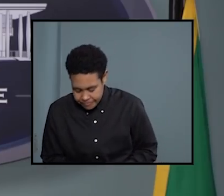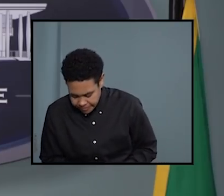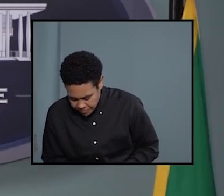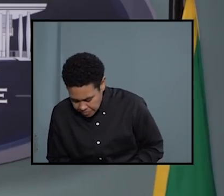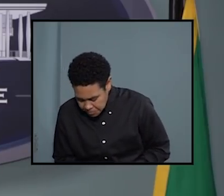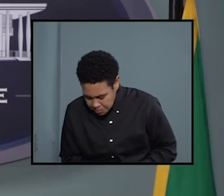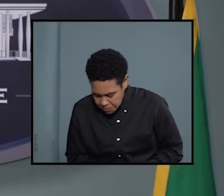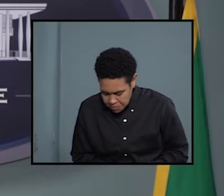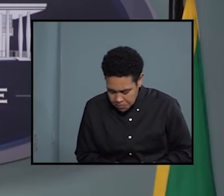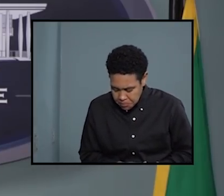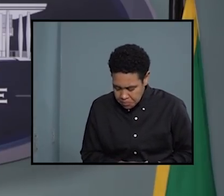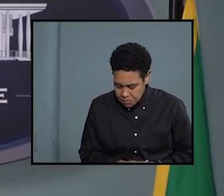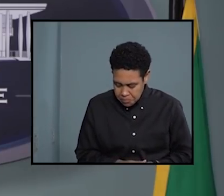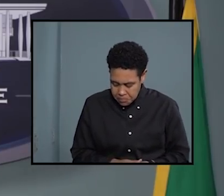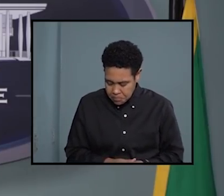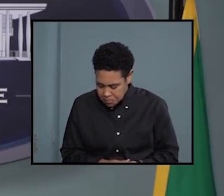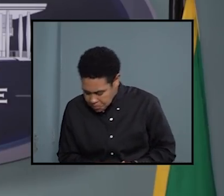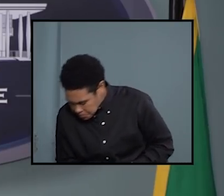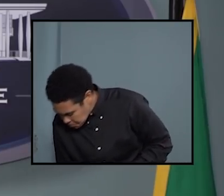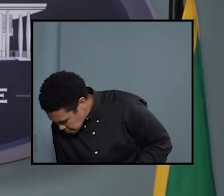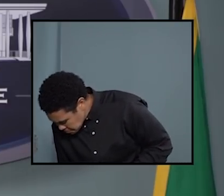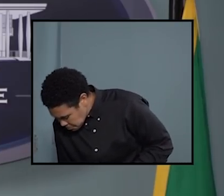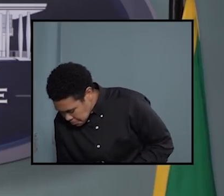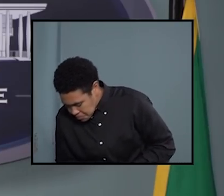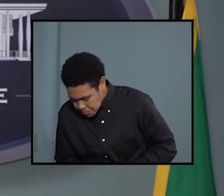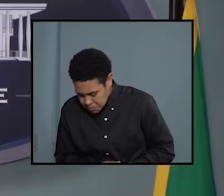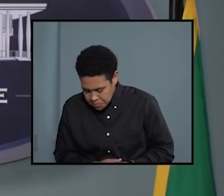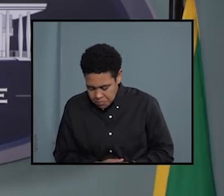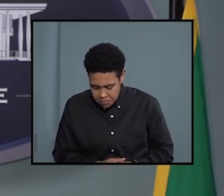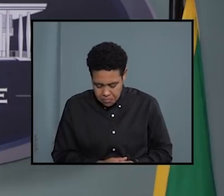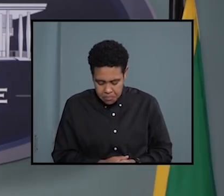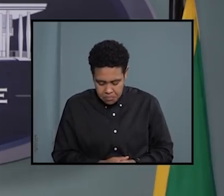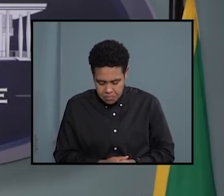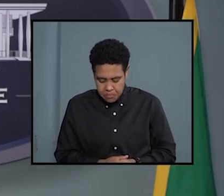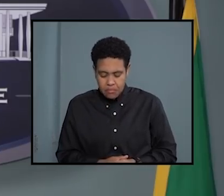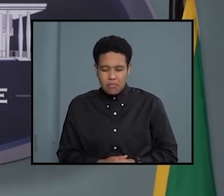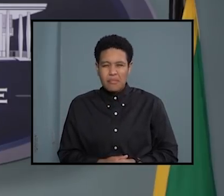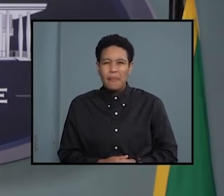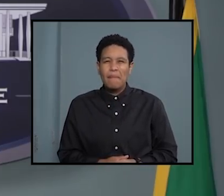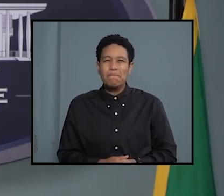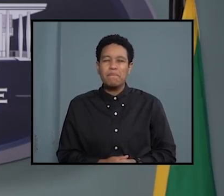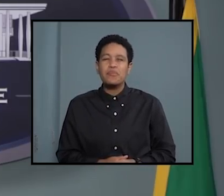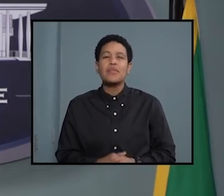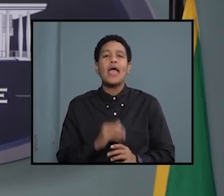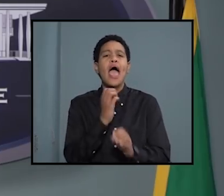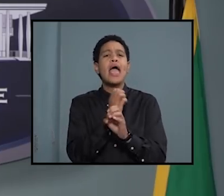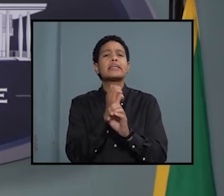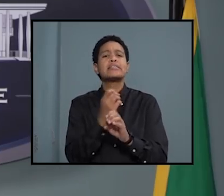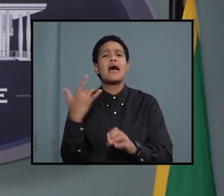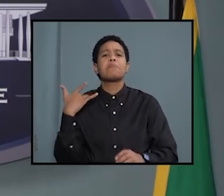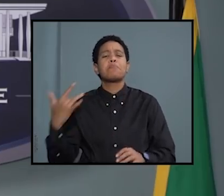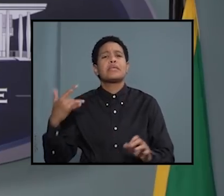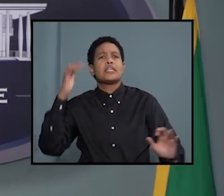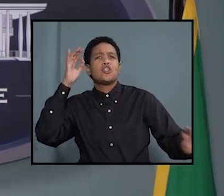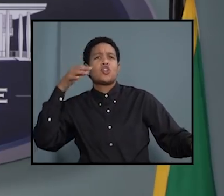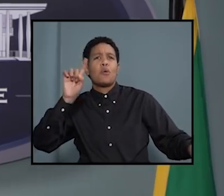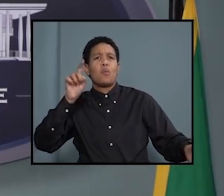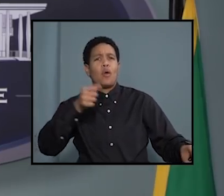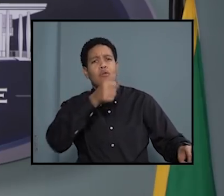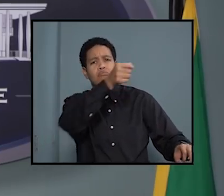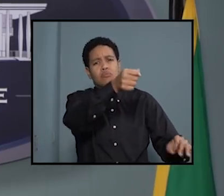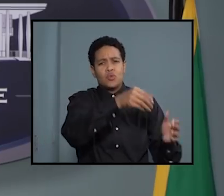The examinations that usually at this time of the year determines the placement of